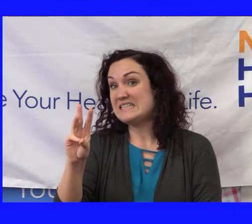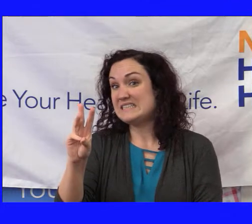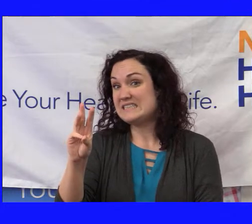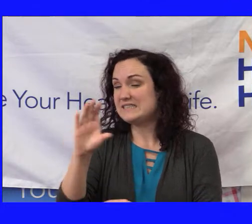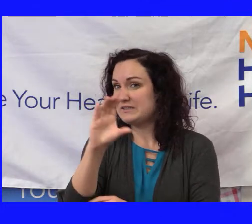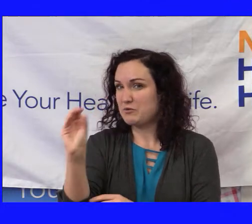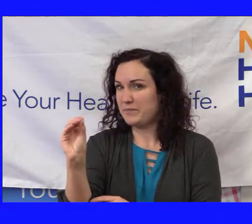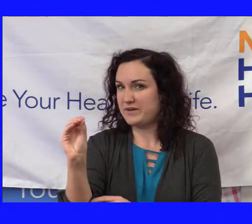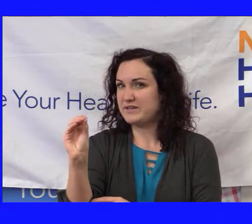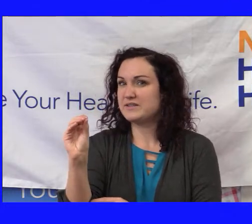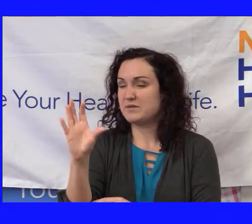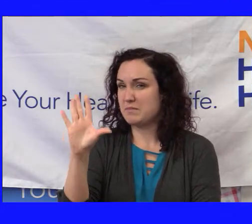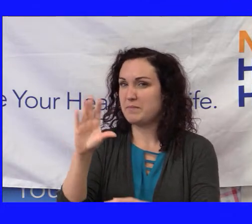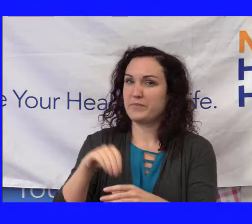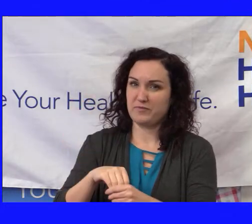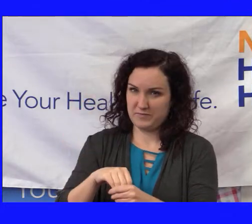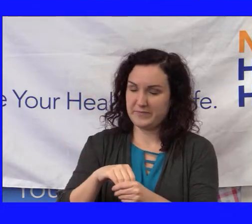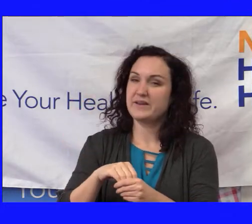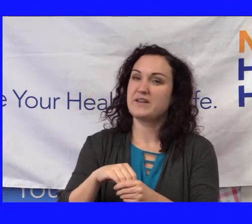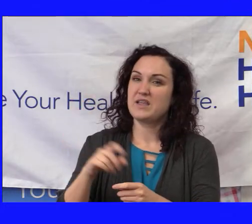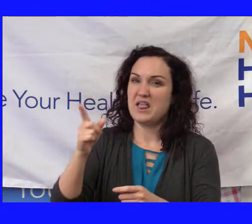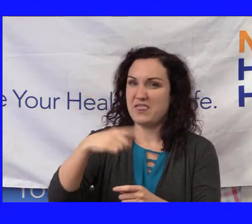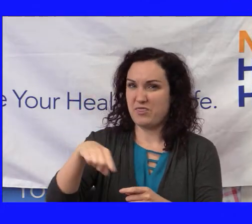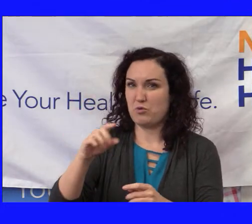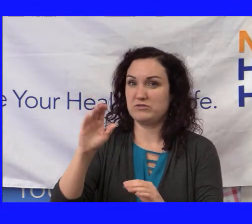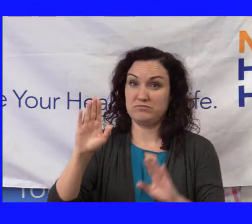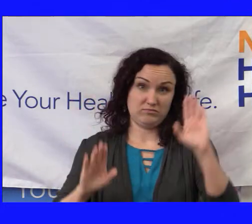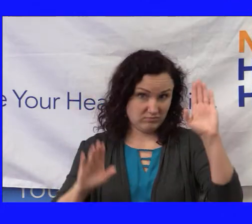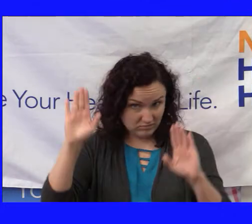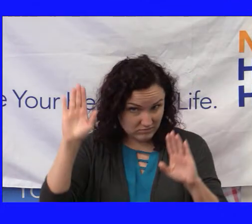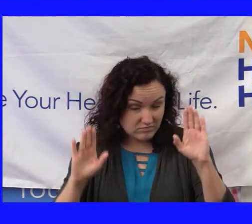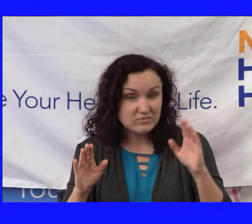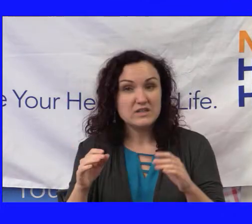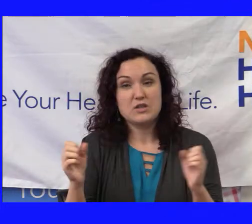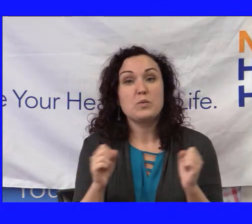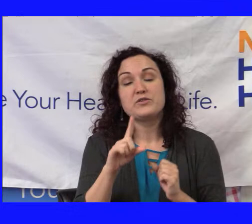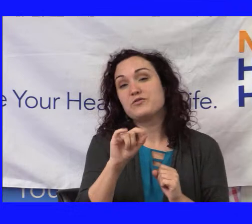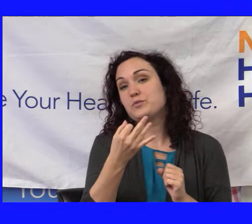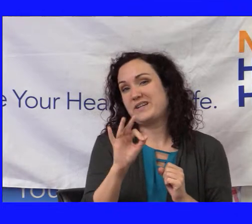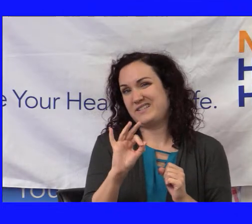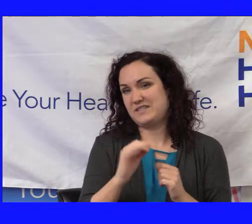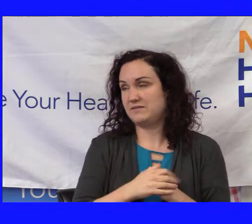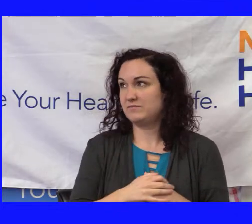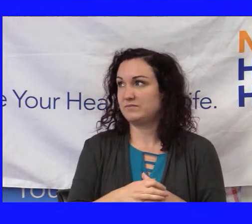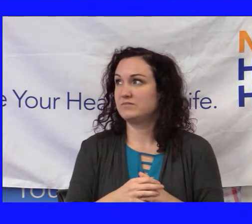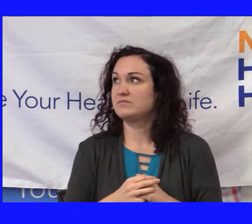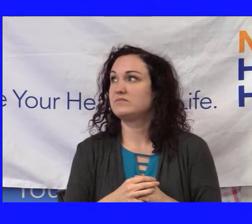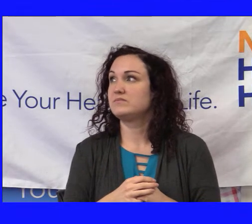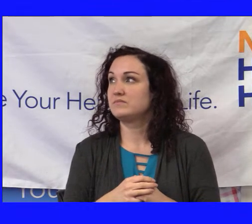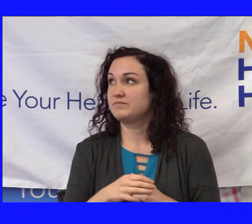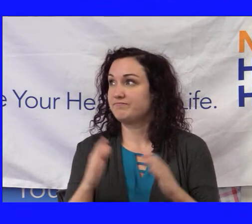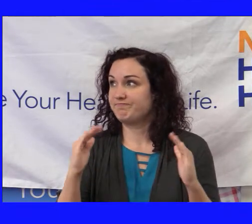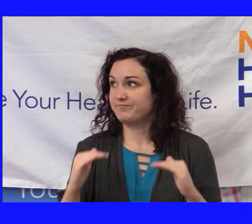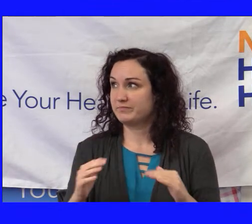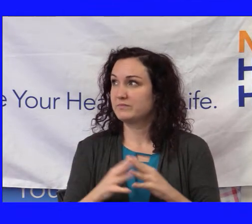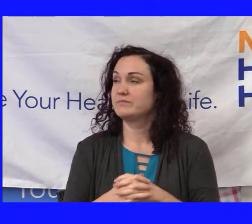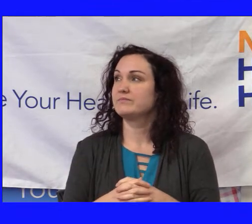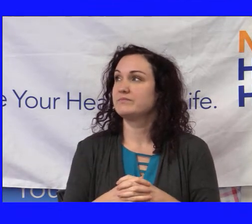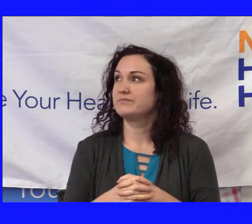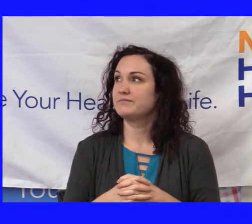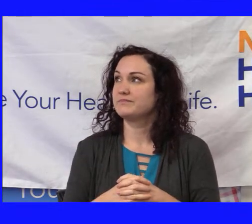firms participated in those solicitations in the winter of 2019. Next.